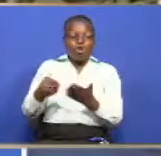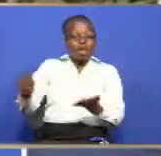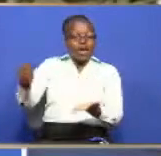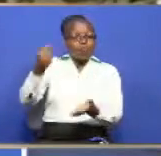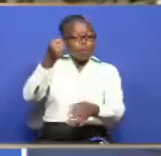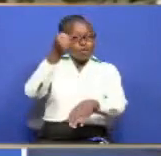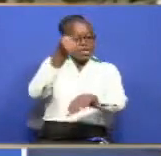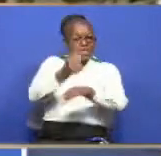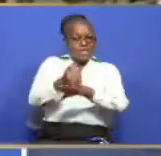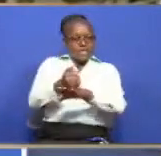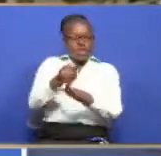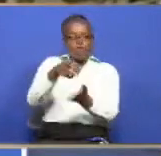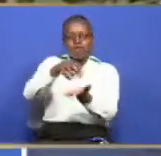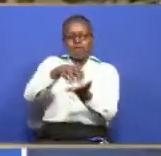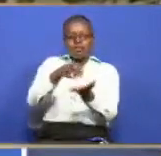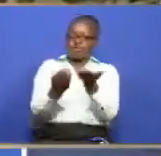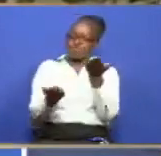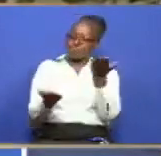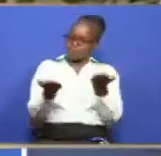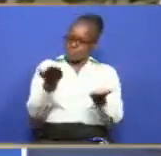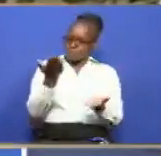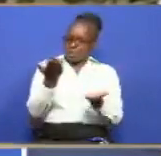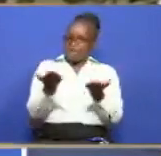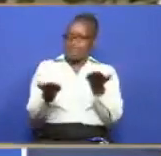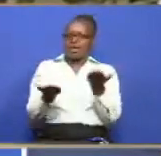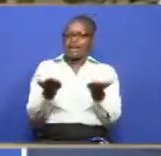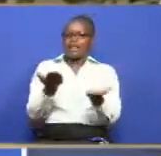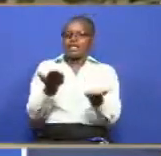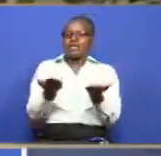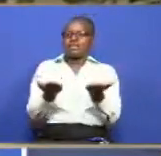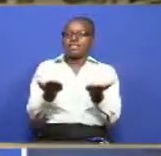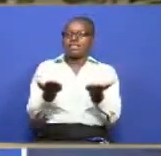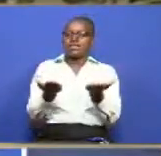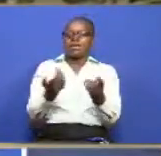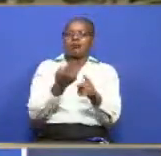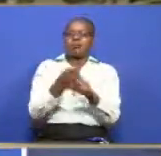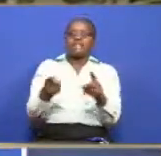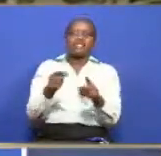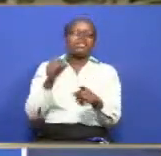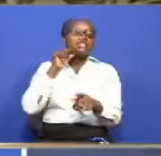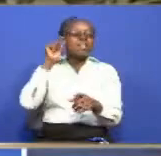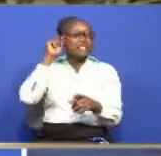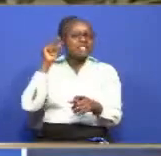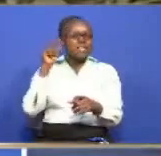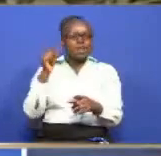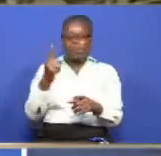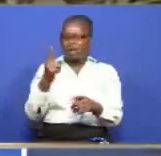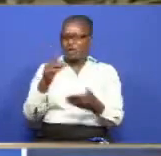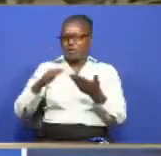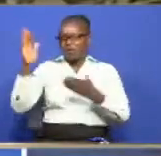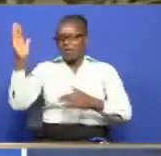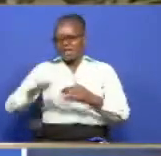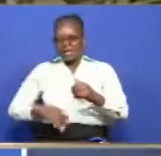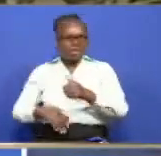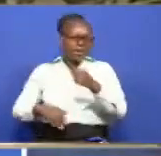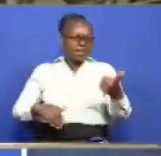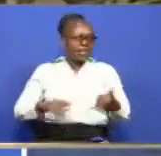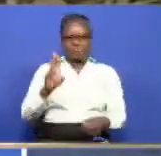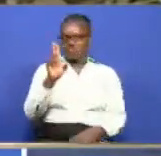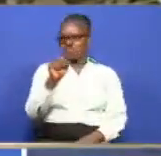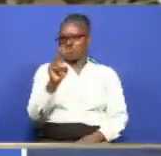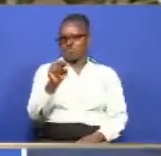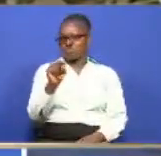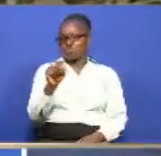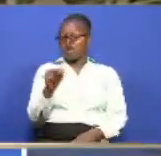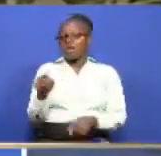positions should be balanced in such a manner that one gender should not exceed two-thirds. They are also accusing